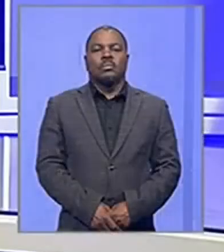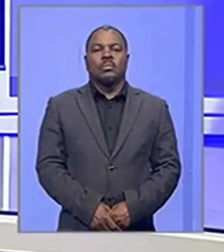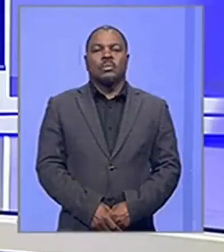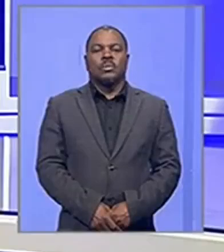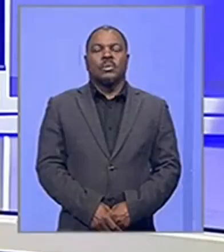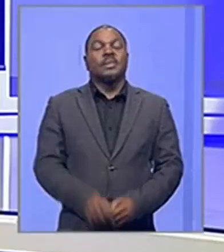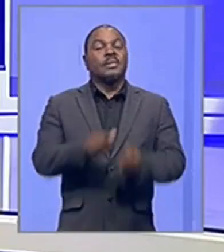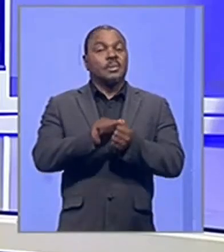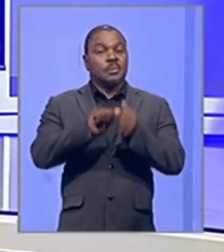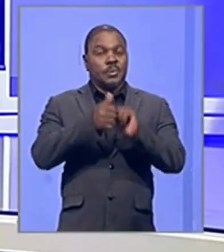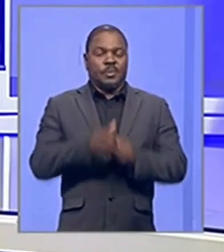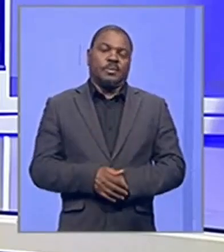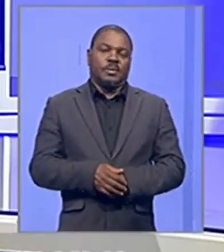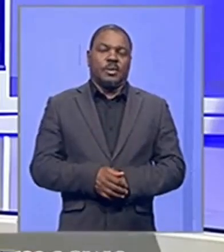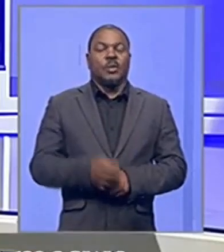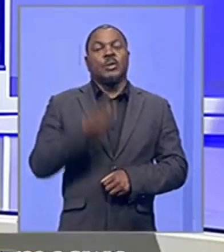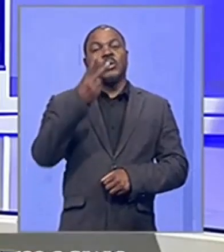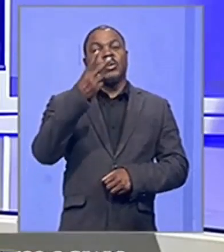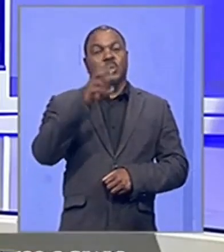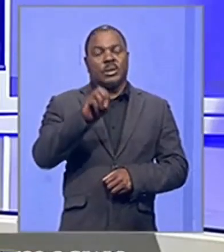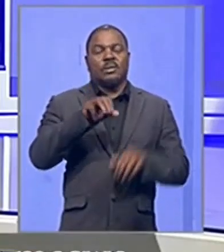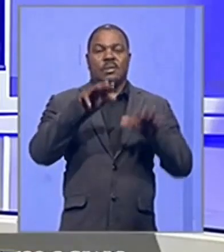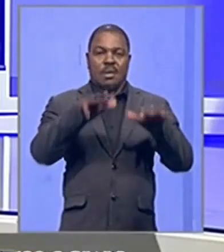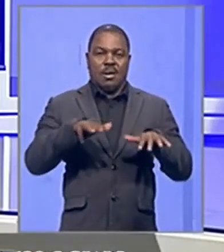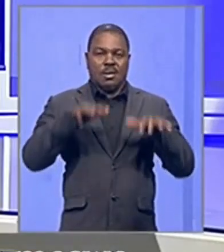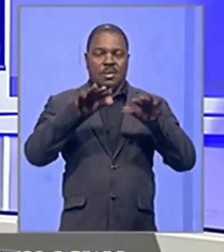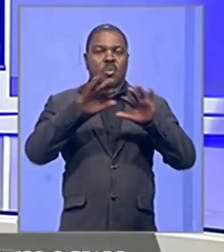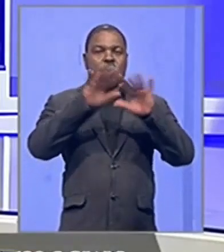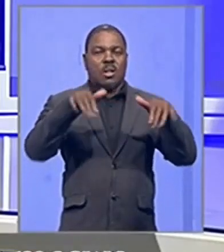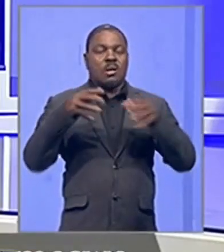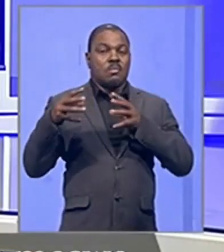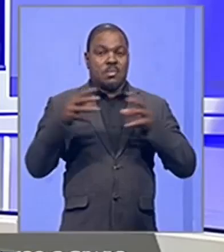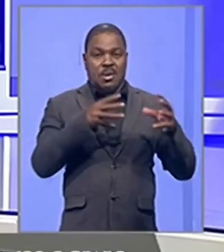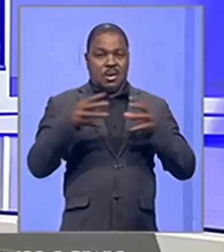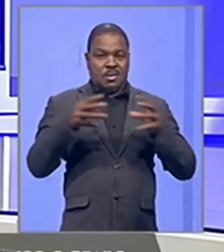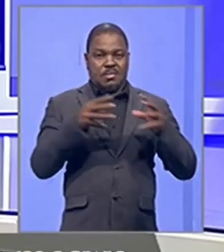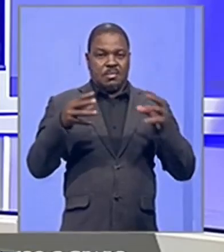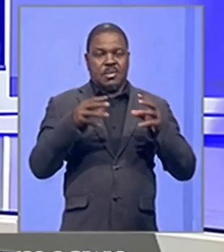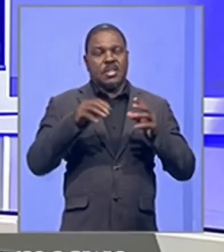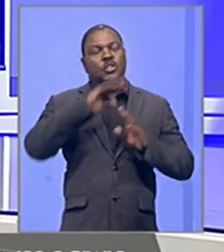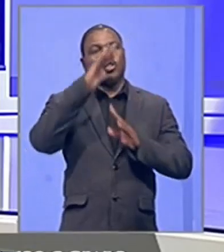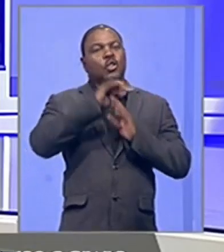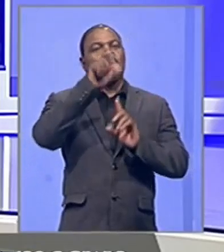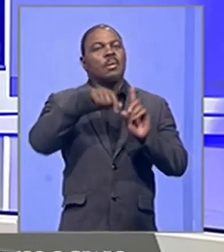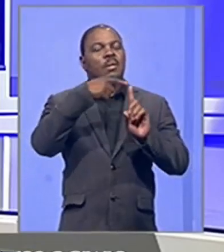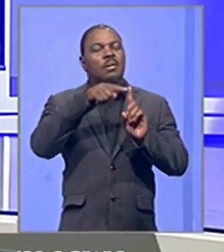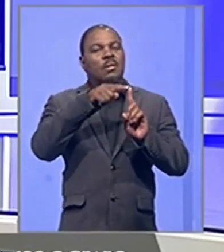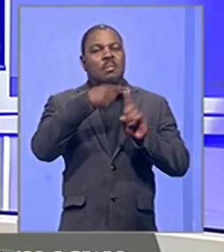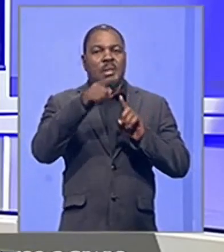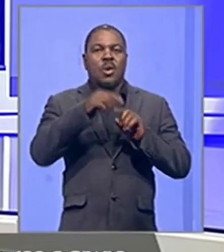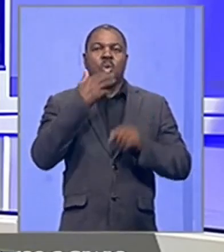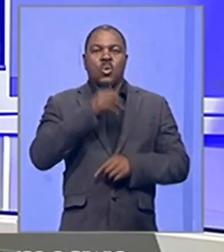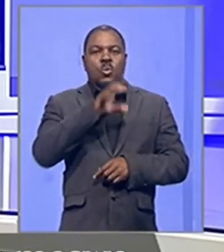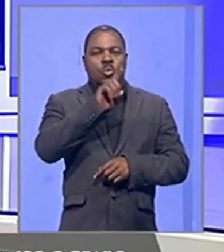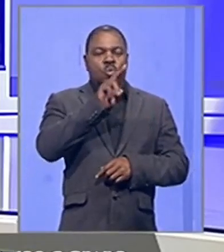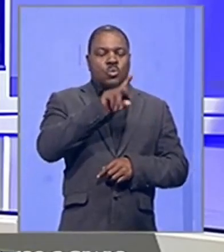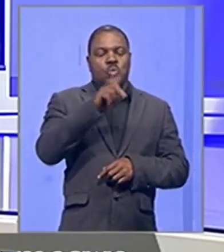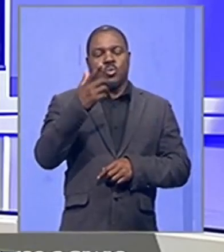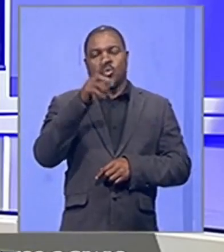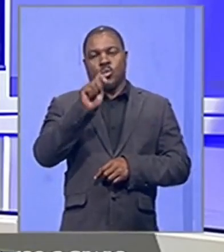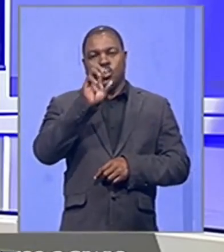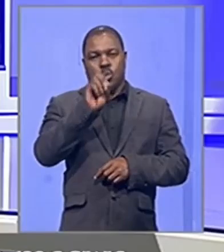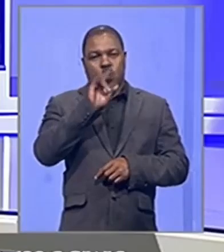Tša dipapadi, sebapadi sa ngwaga sa sebjana sa lefase sa 2019 Pieter-Steph du Toit o tla